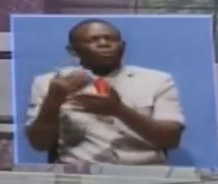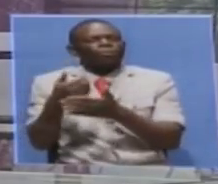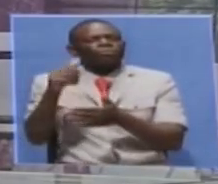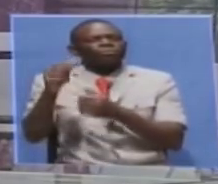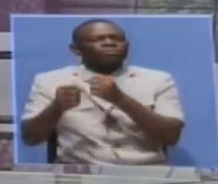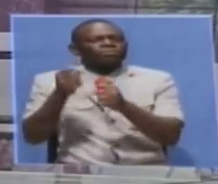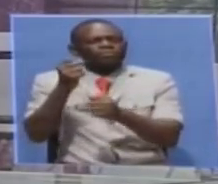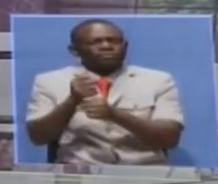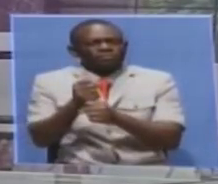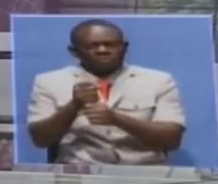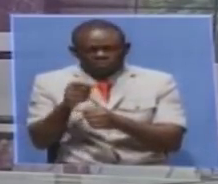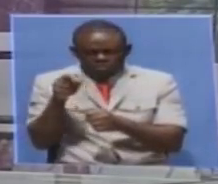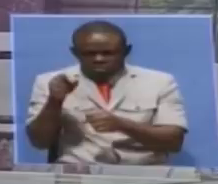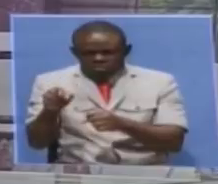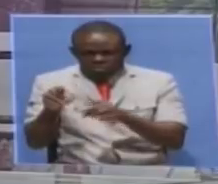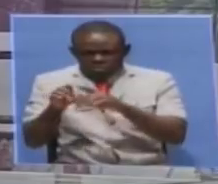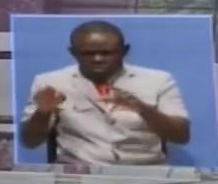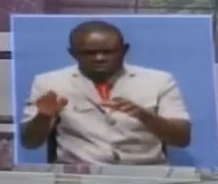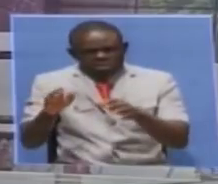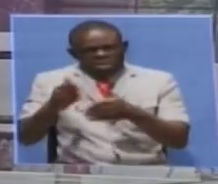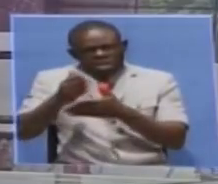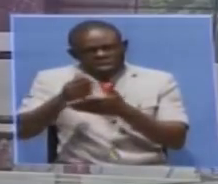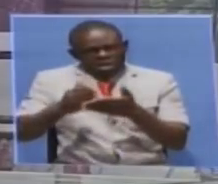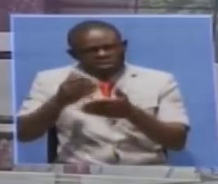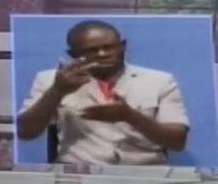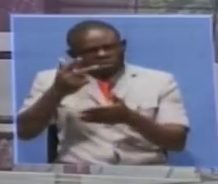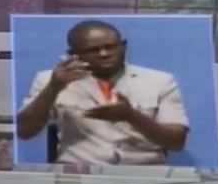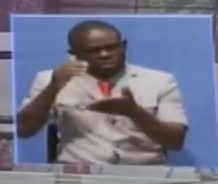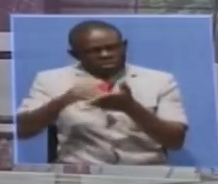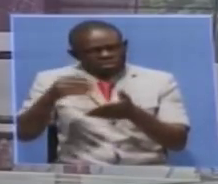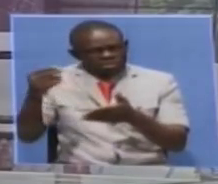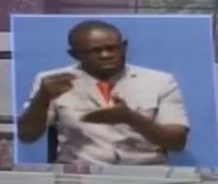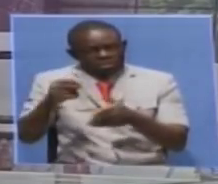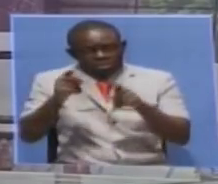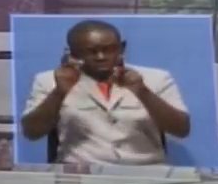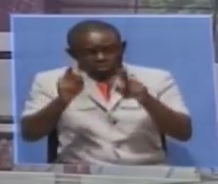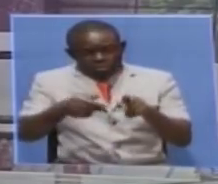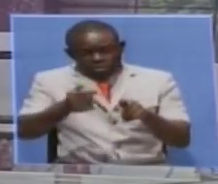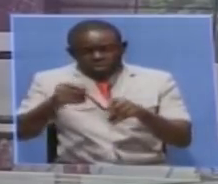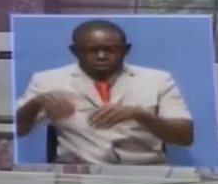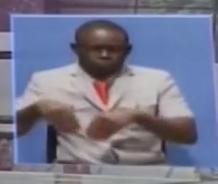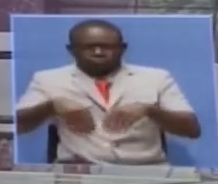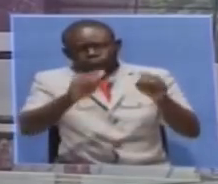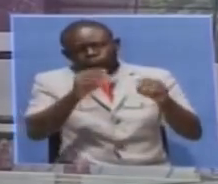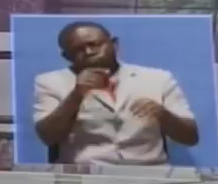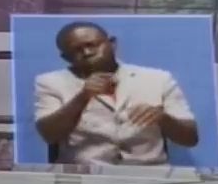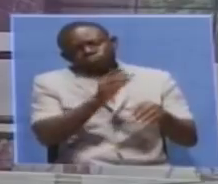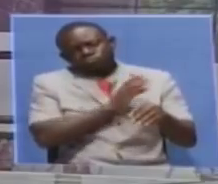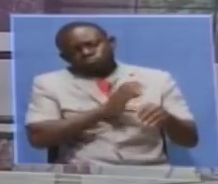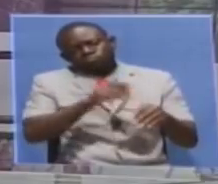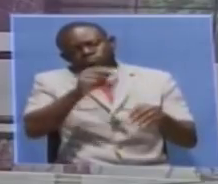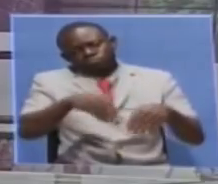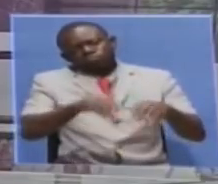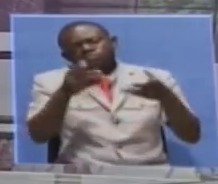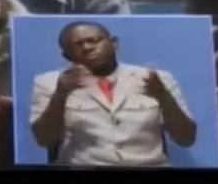individuals who have allegedly sold about 3,000 hectares of land to Golden Lay Limited of Ndola. Zanis has more in